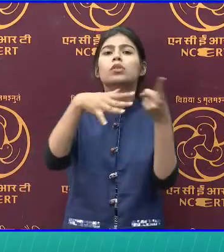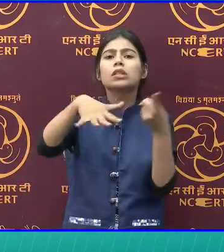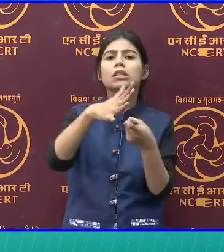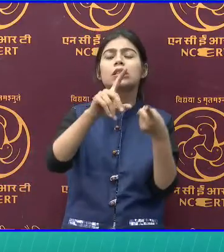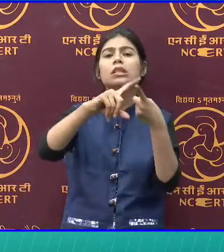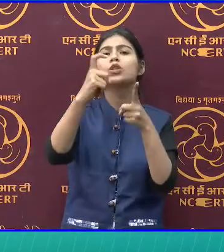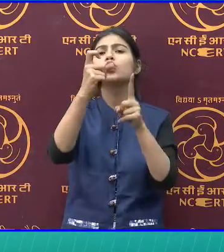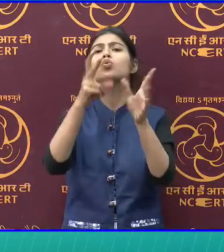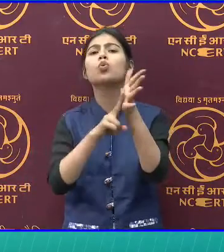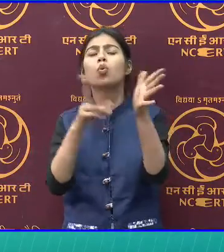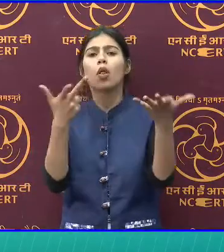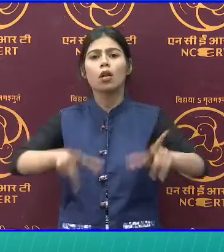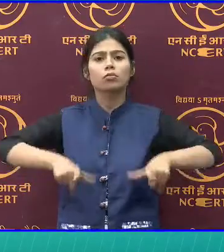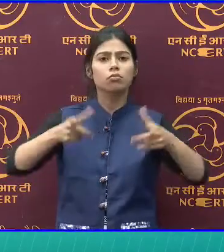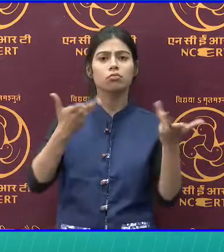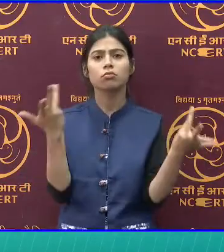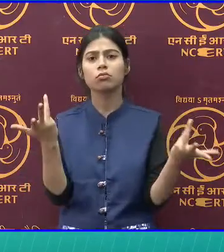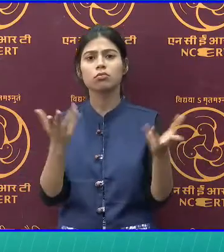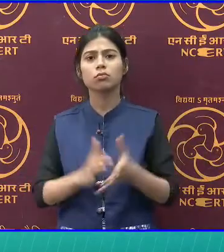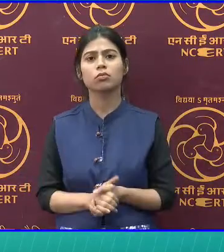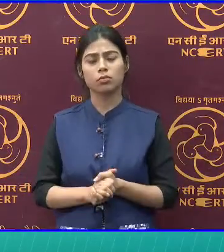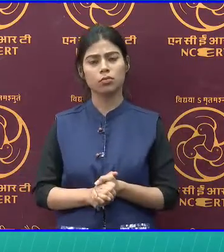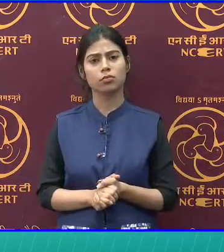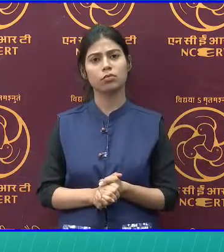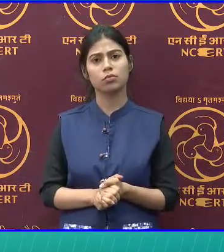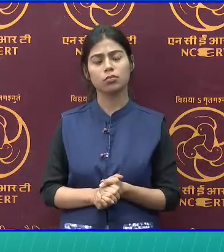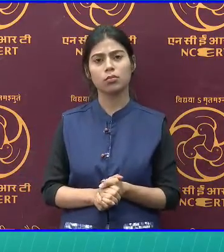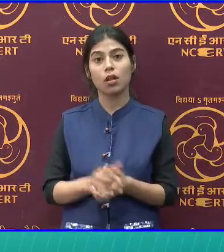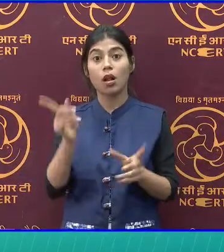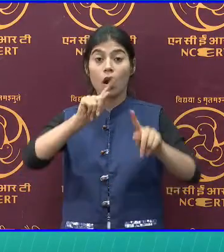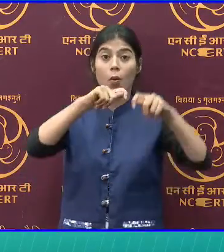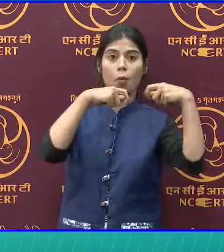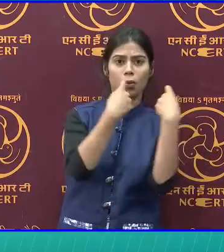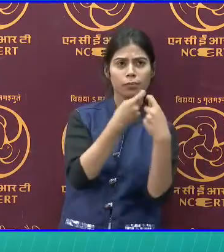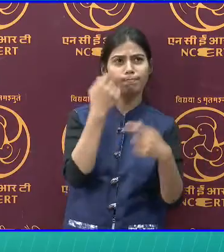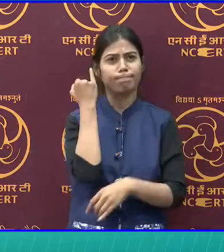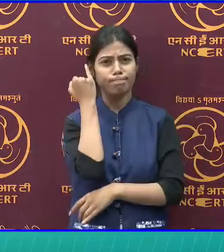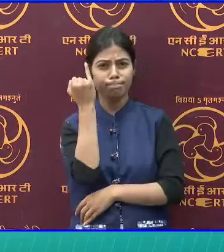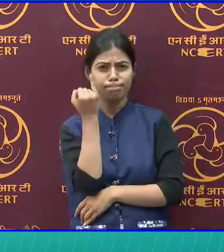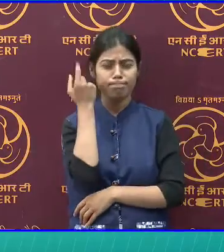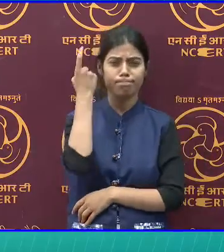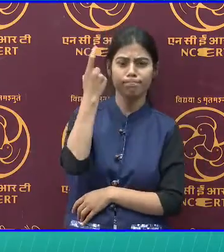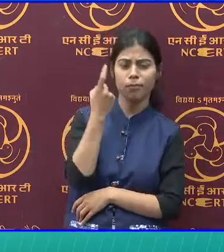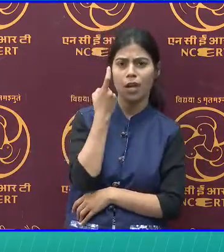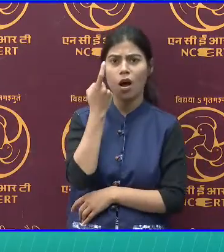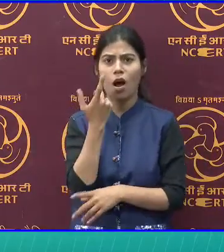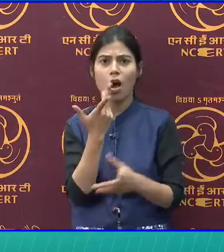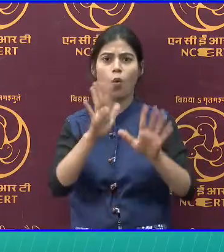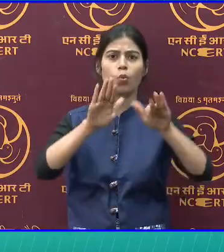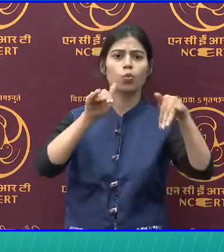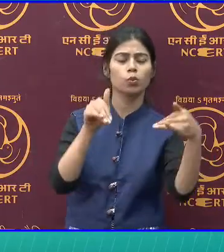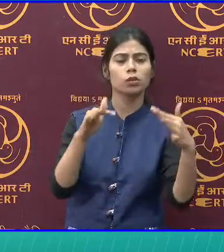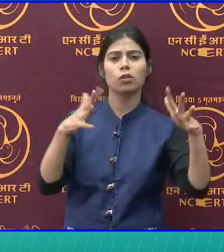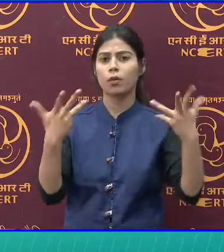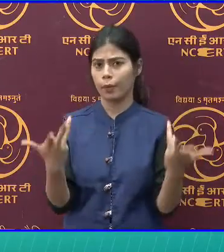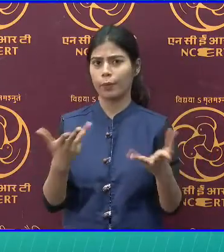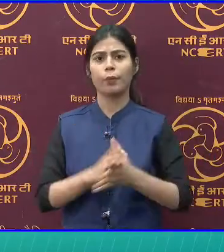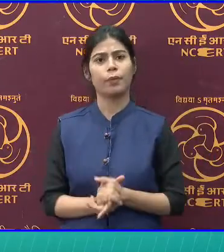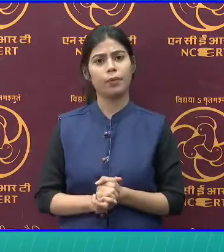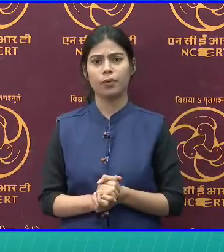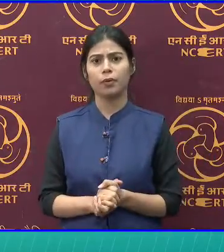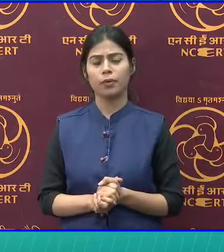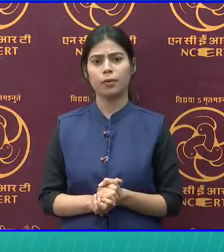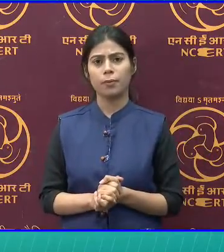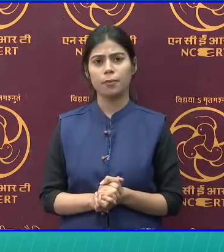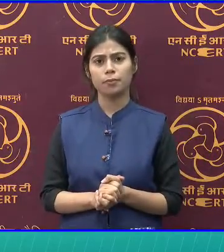about economic life around us. So the team also thought about it, how to introduce economics actually. So children